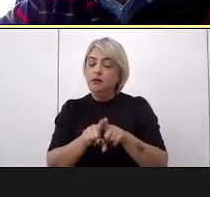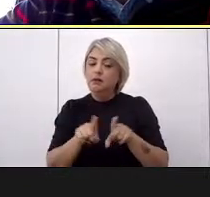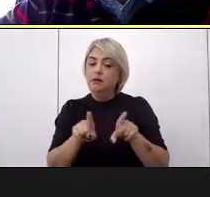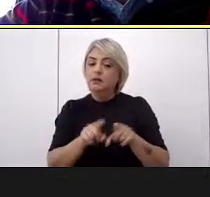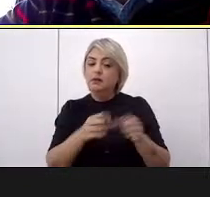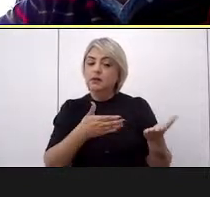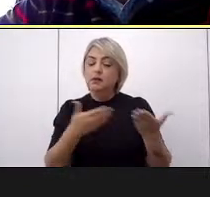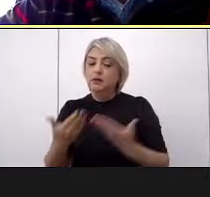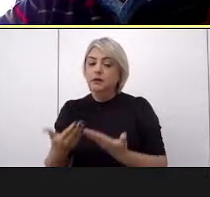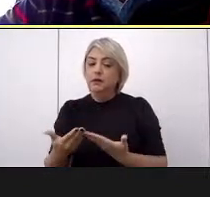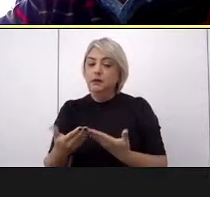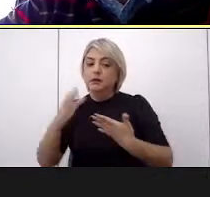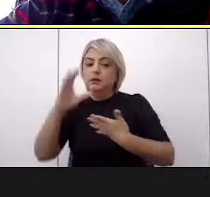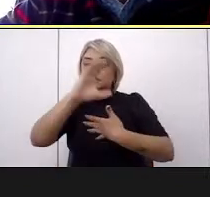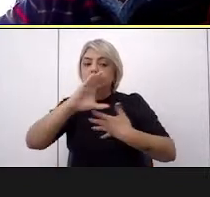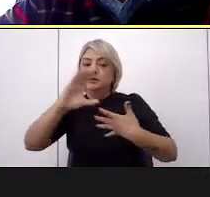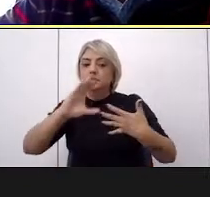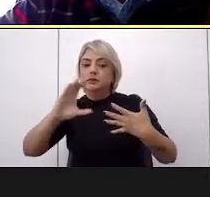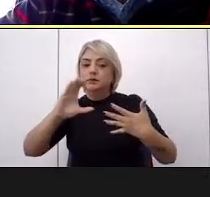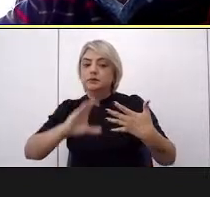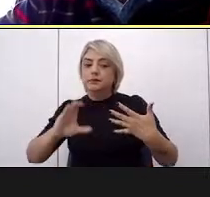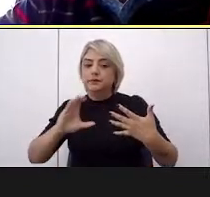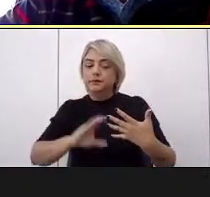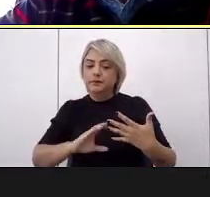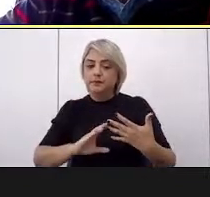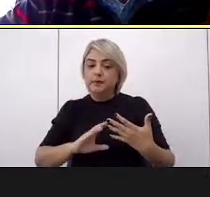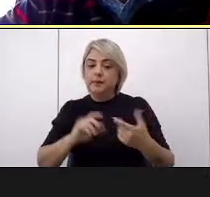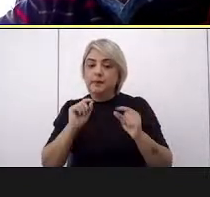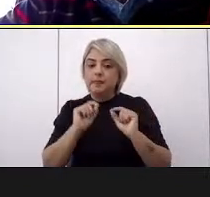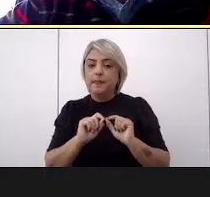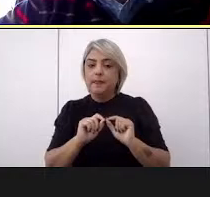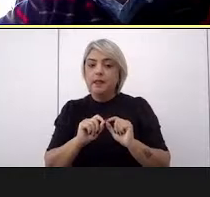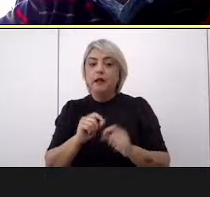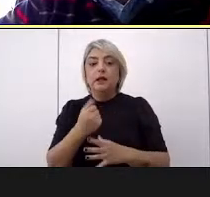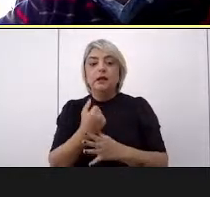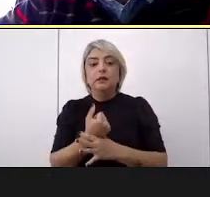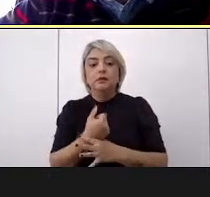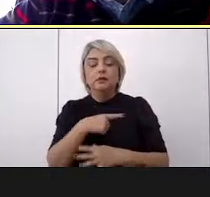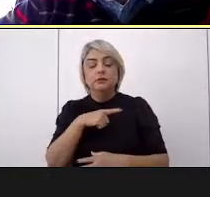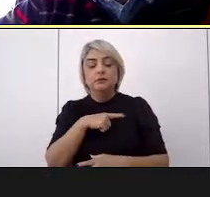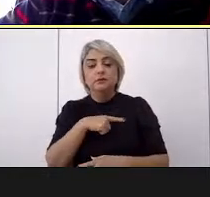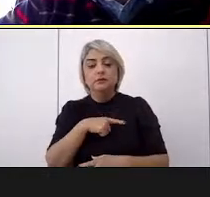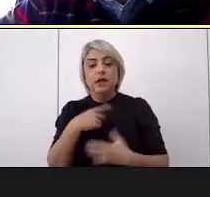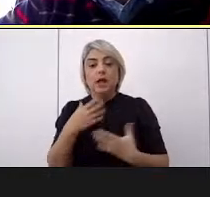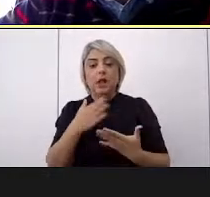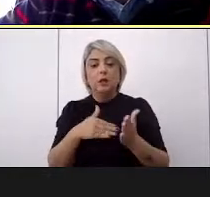on legal skills in order to make choices and to define strategies.